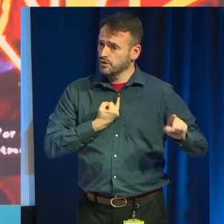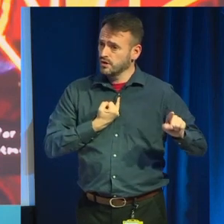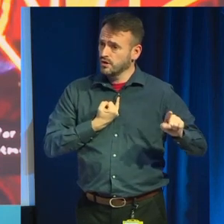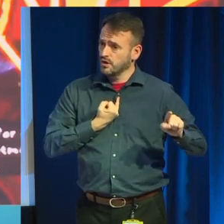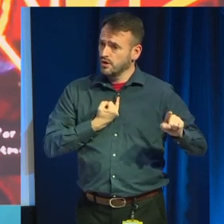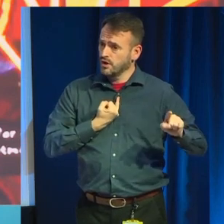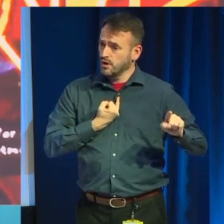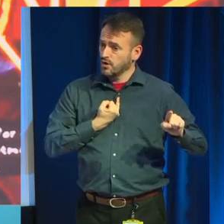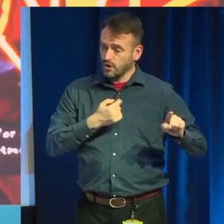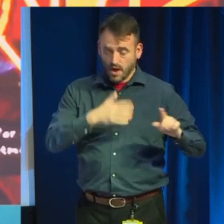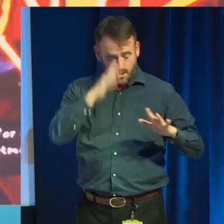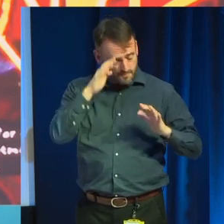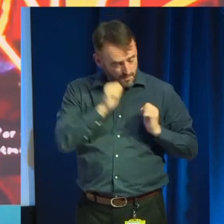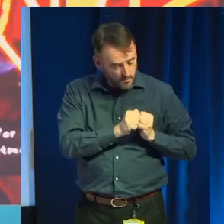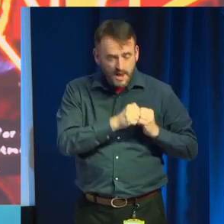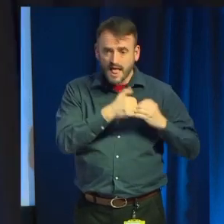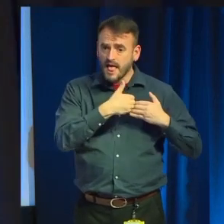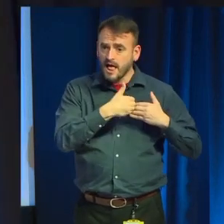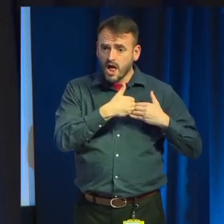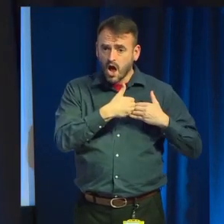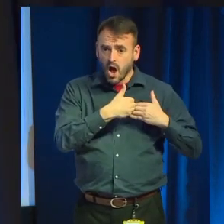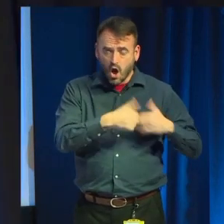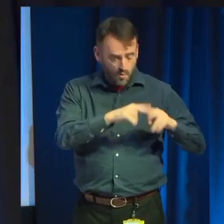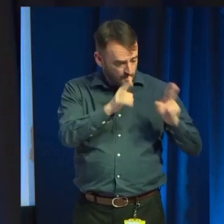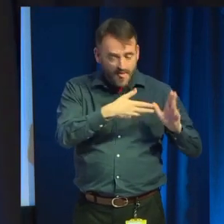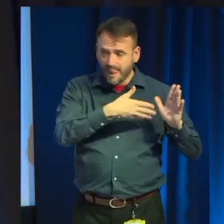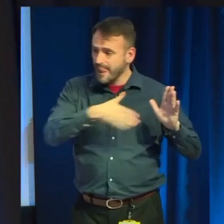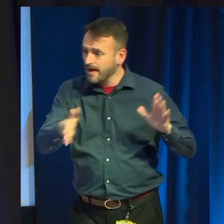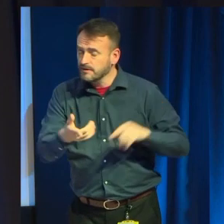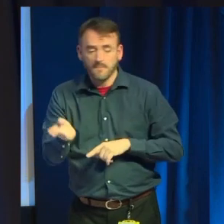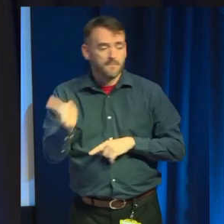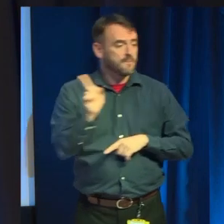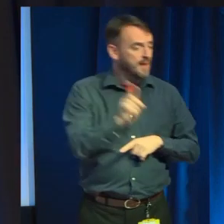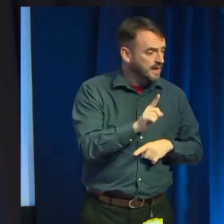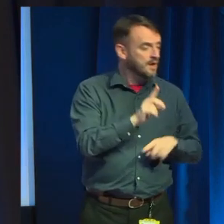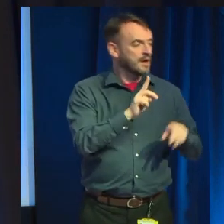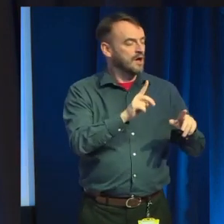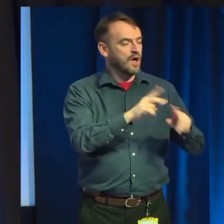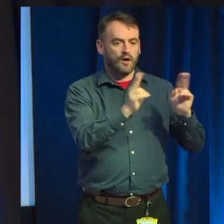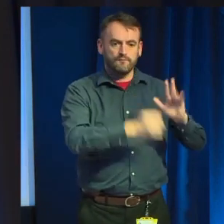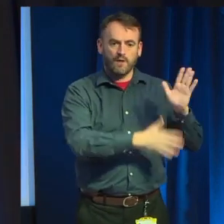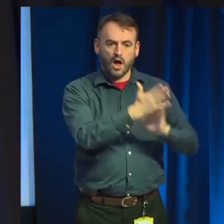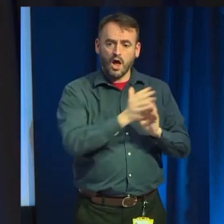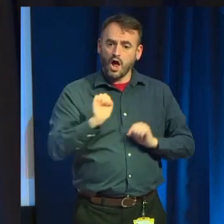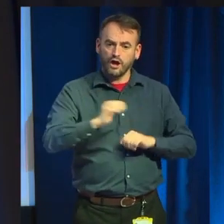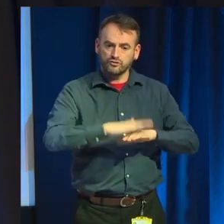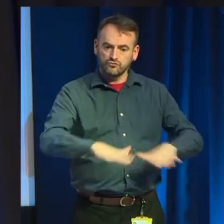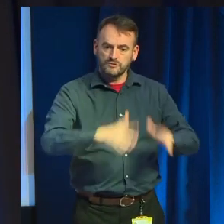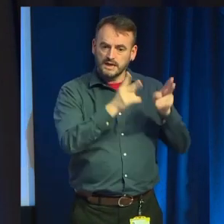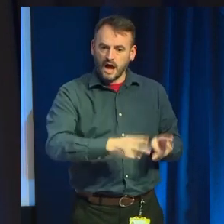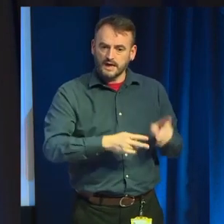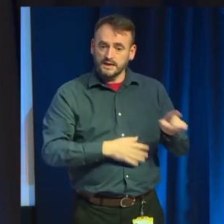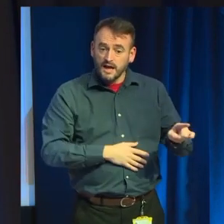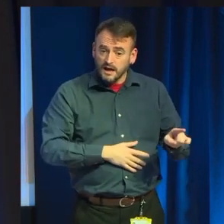and when she came back, she saw a fire, and that's where all her children died. And this is a terrible, sad story and a very